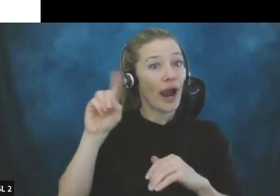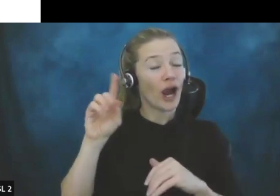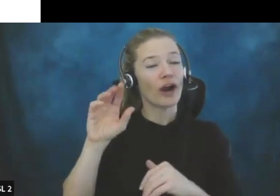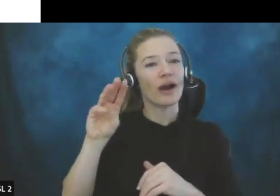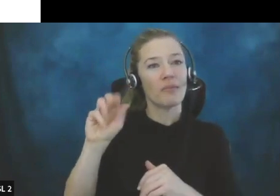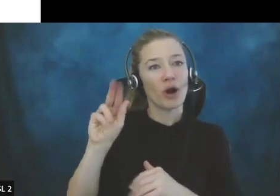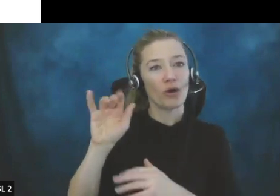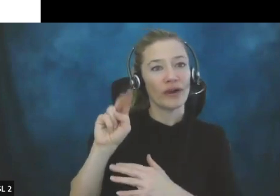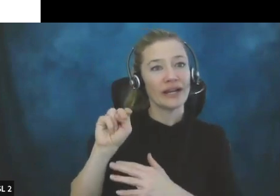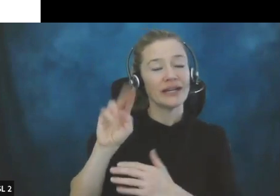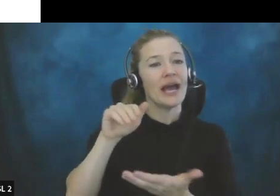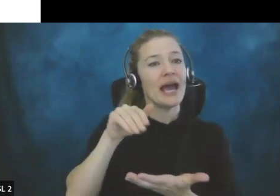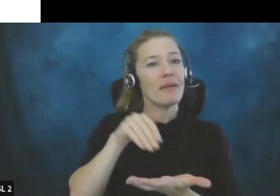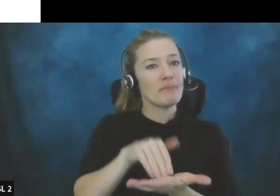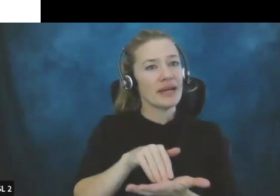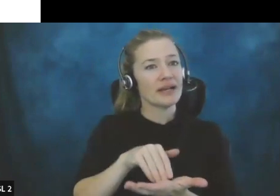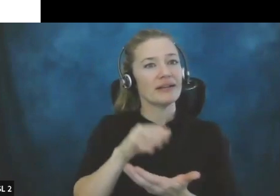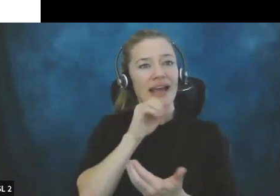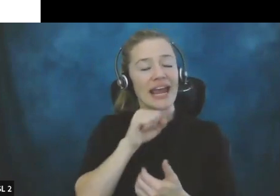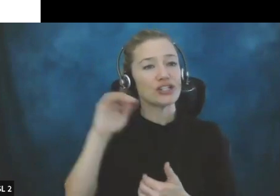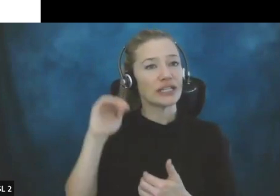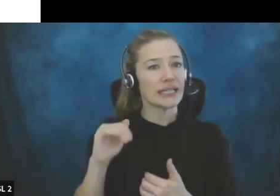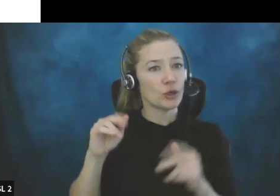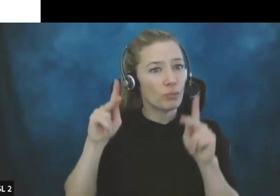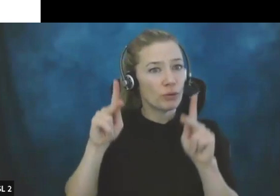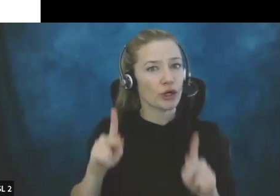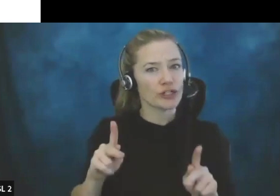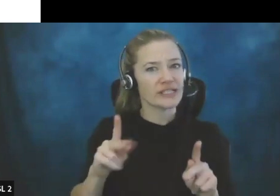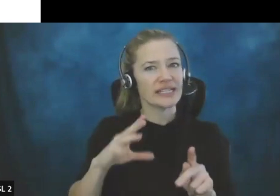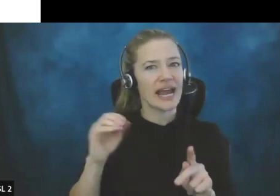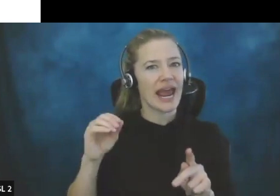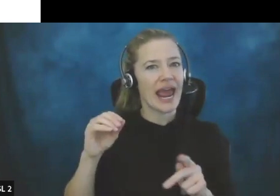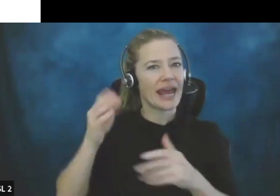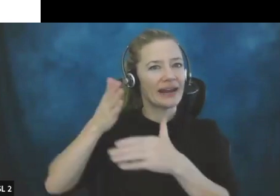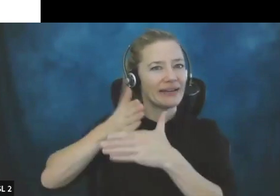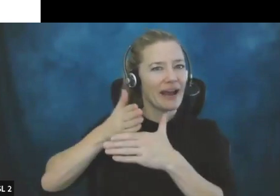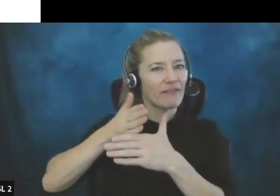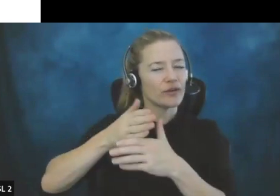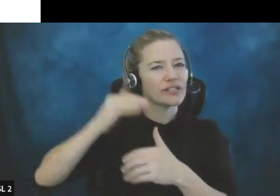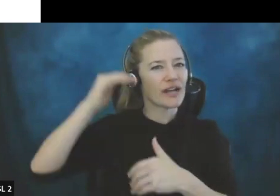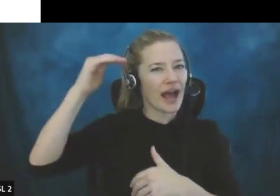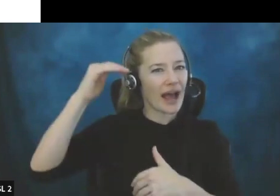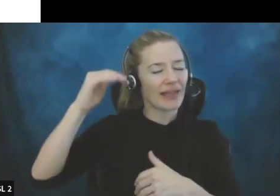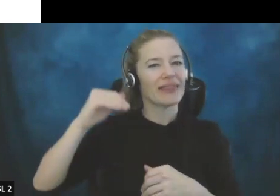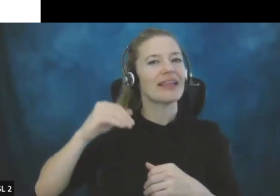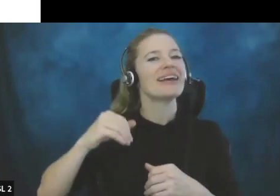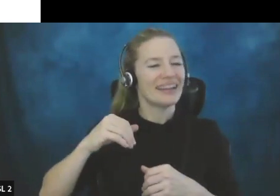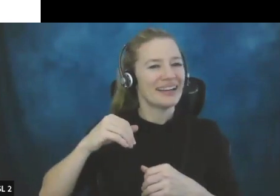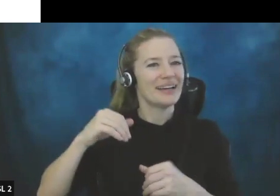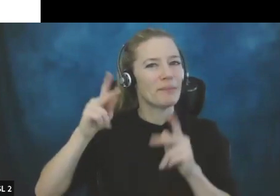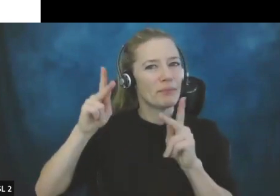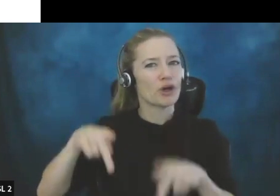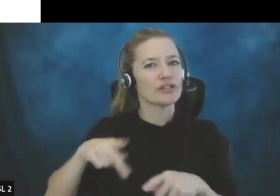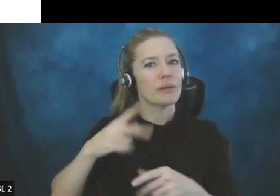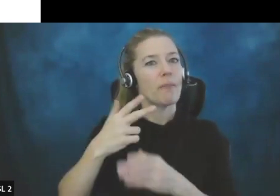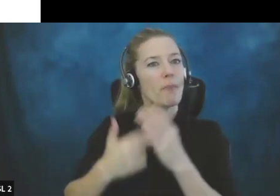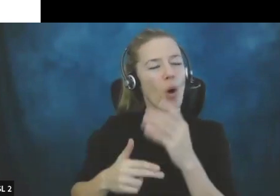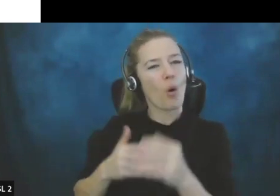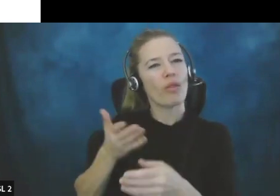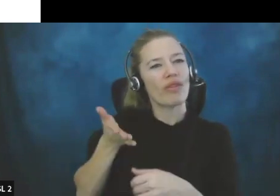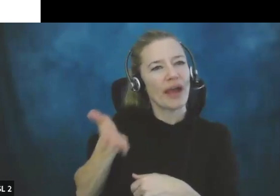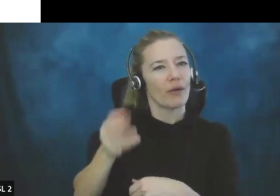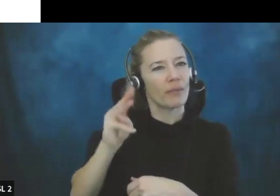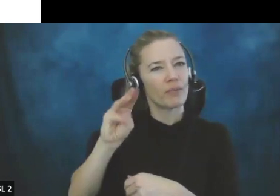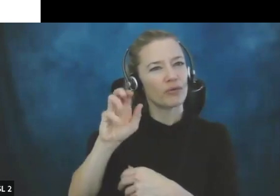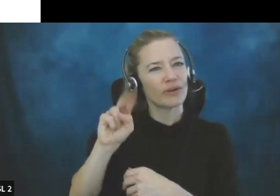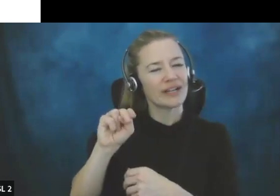a middle-aged little person and a middle-aged average height person, both advocates and volunteers